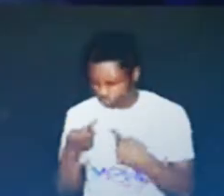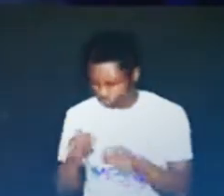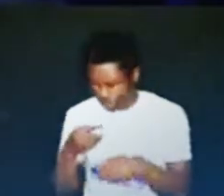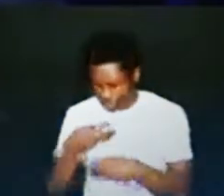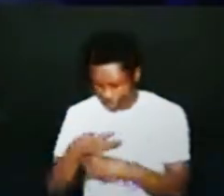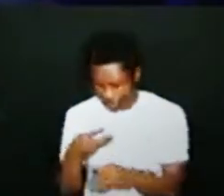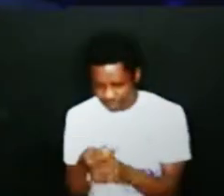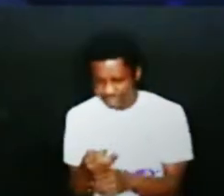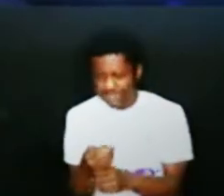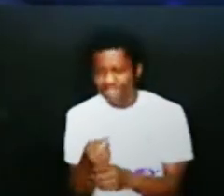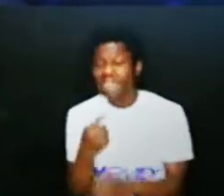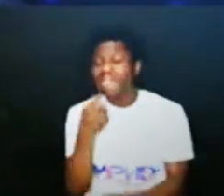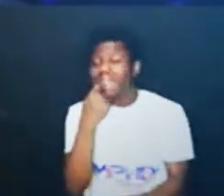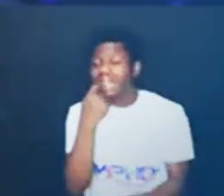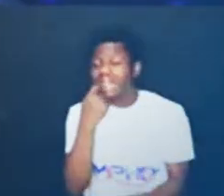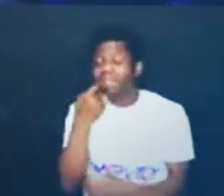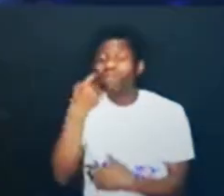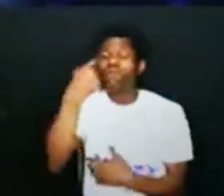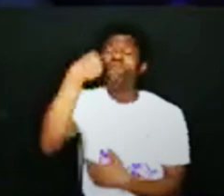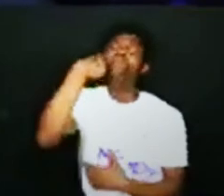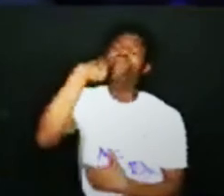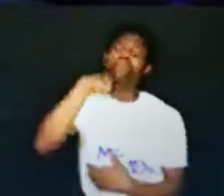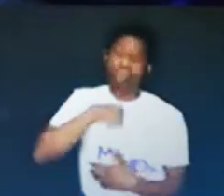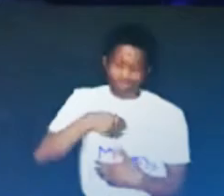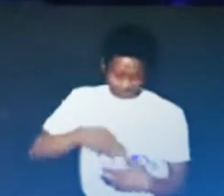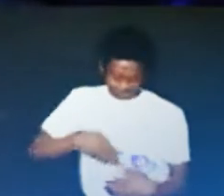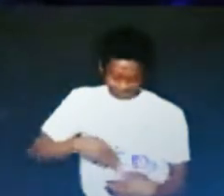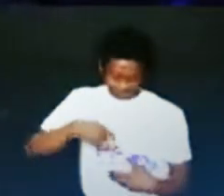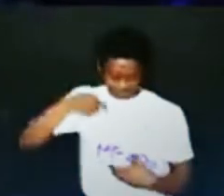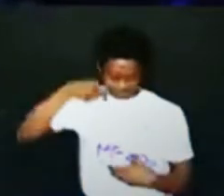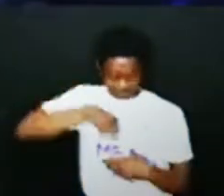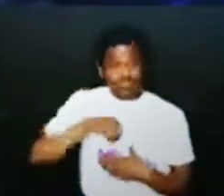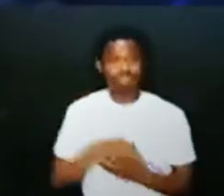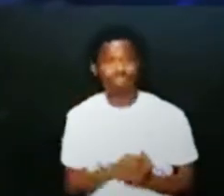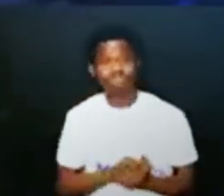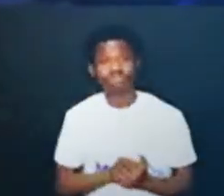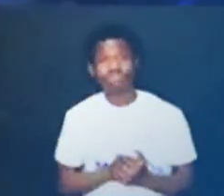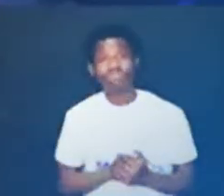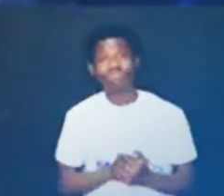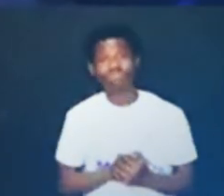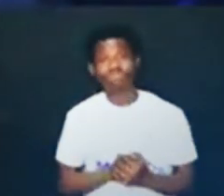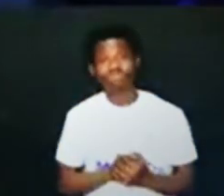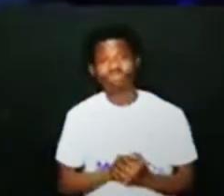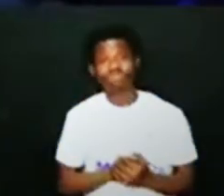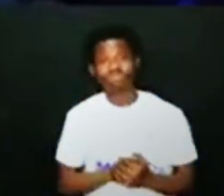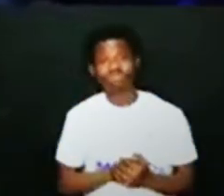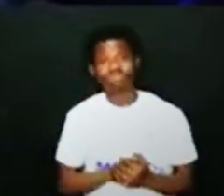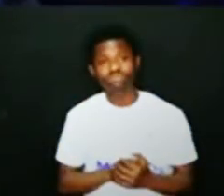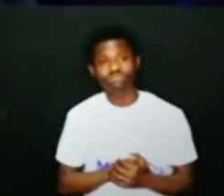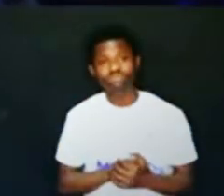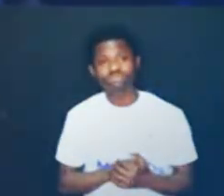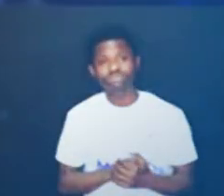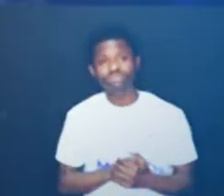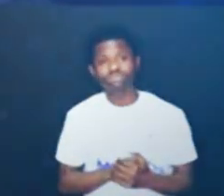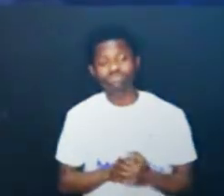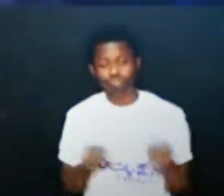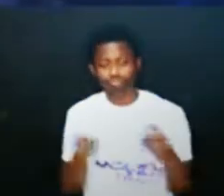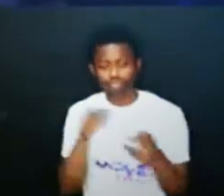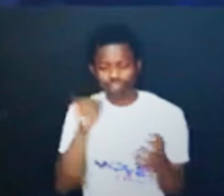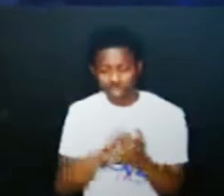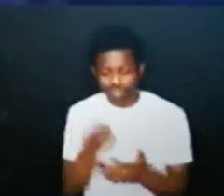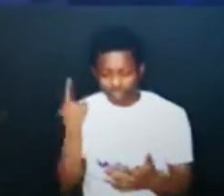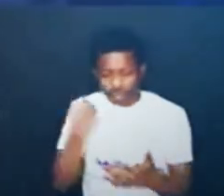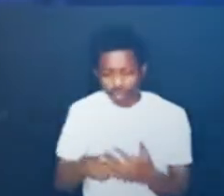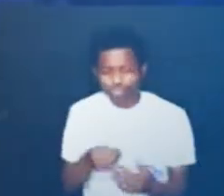the stomach, so that whatever is uttered out should come straight from within.